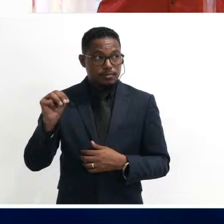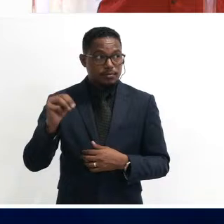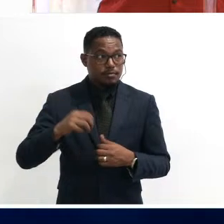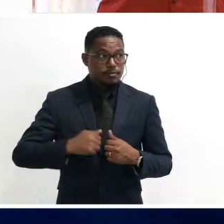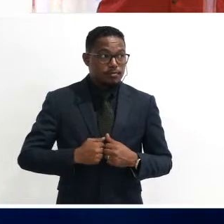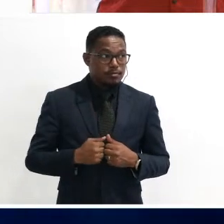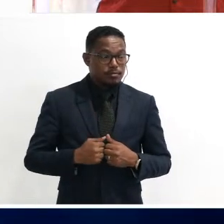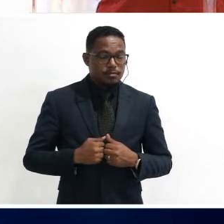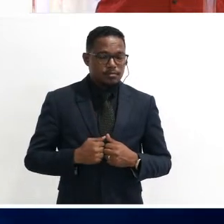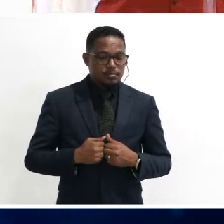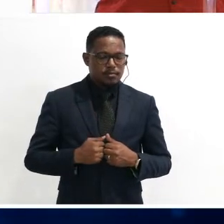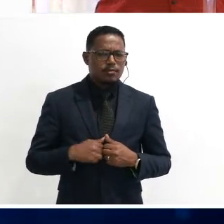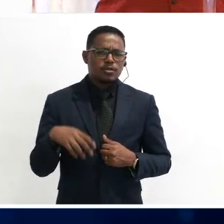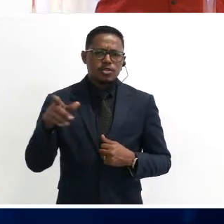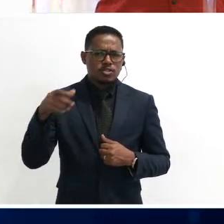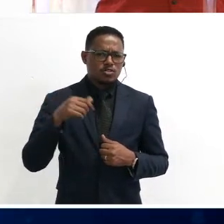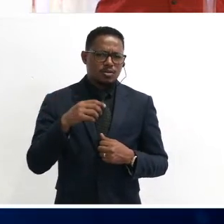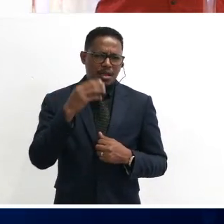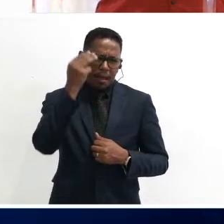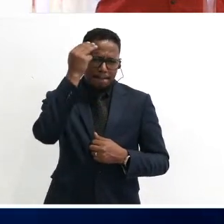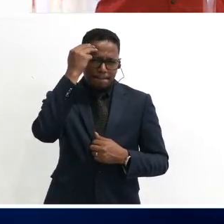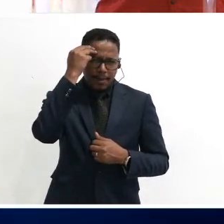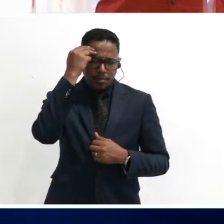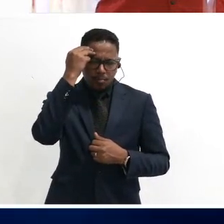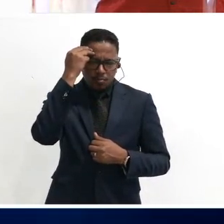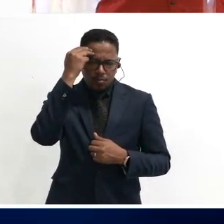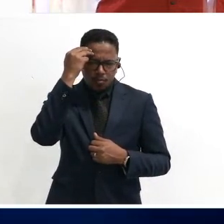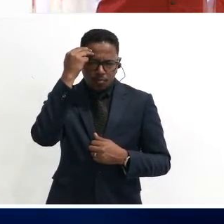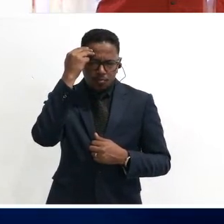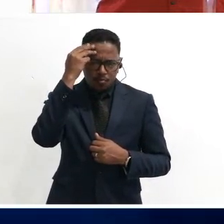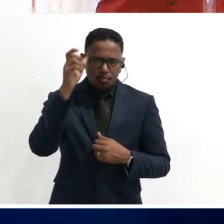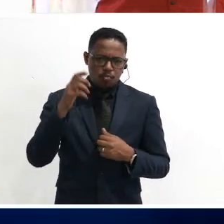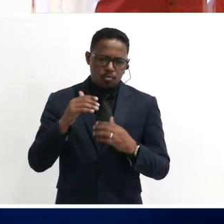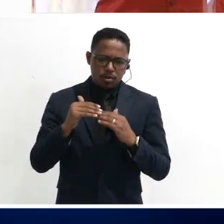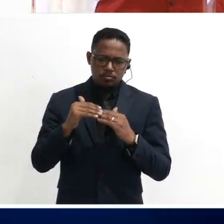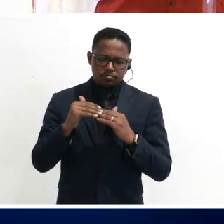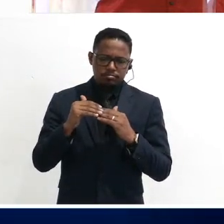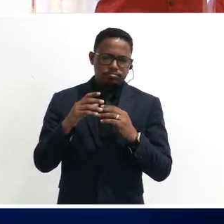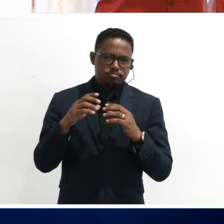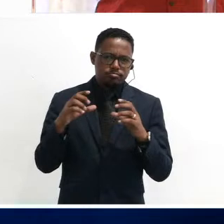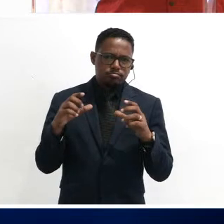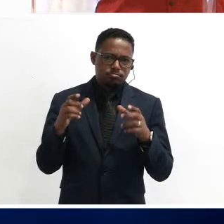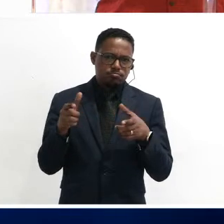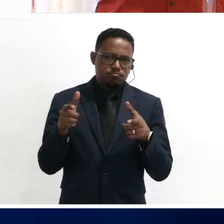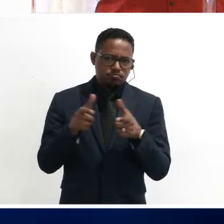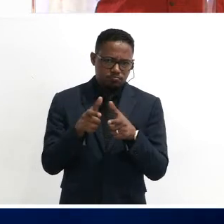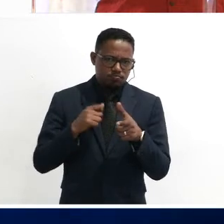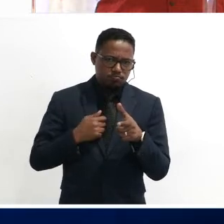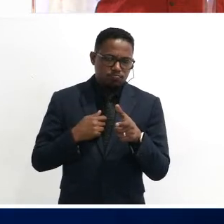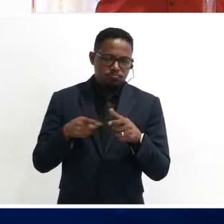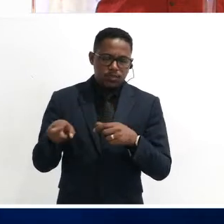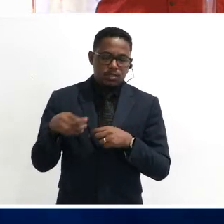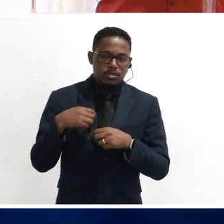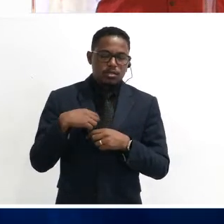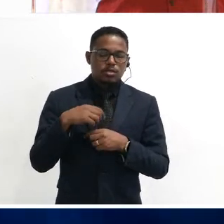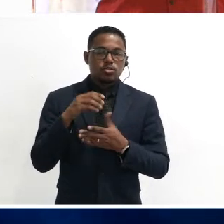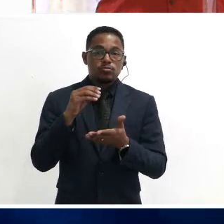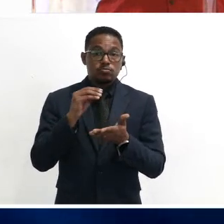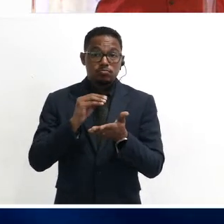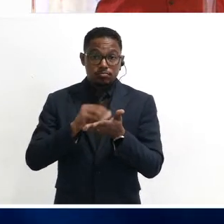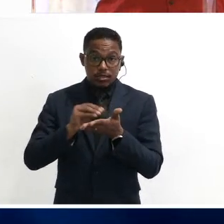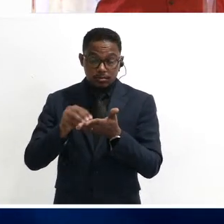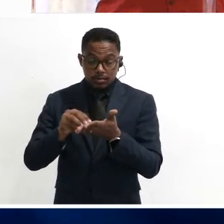really did a good job of thinking through what might be problems that would occur.